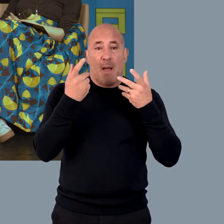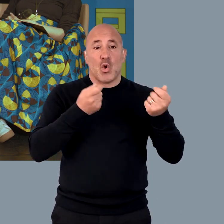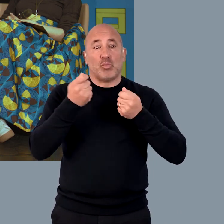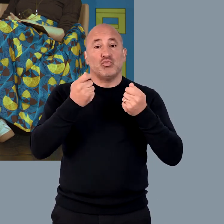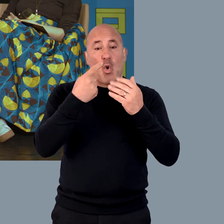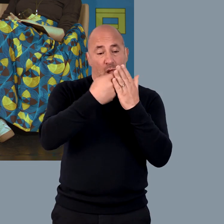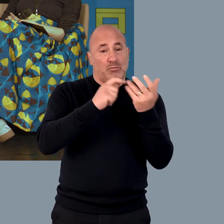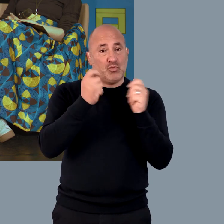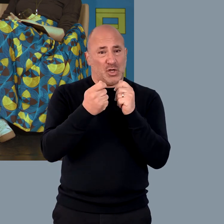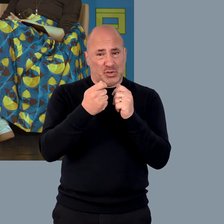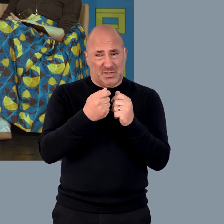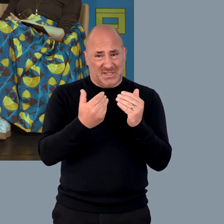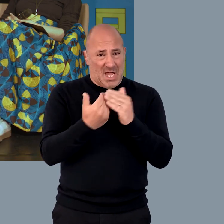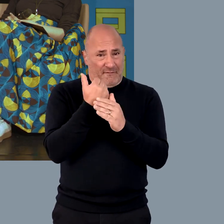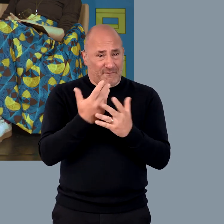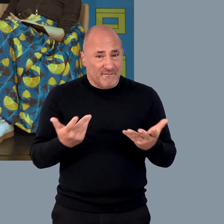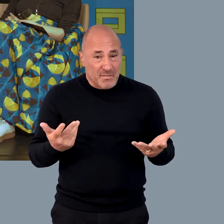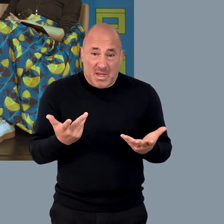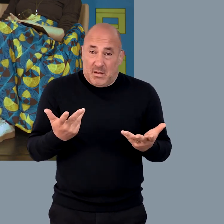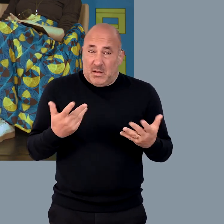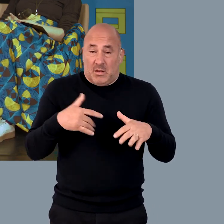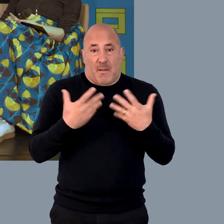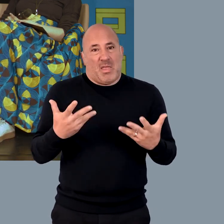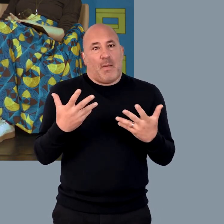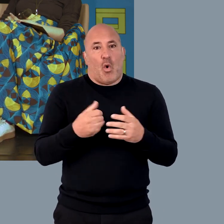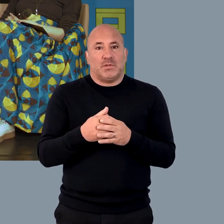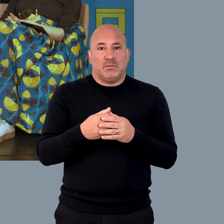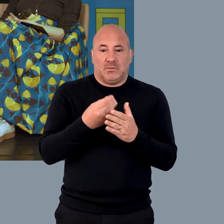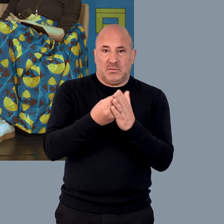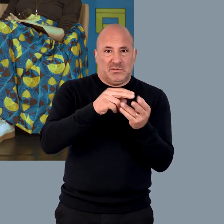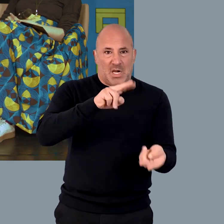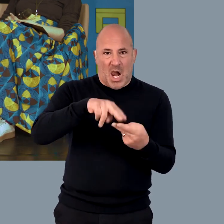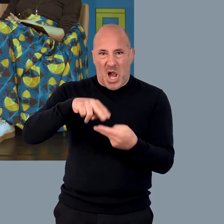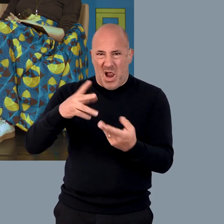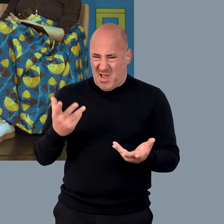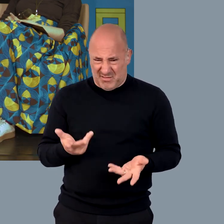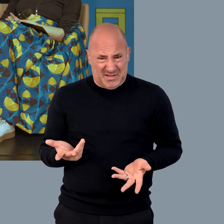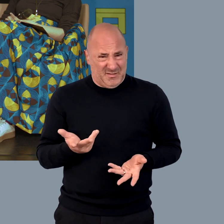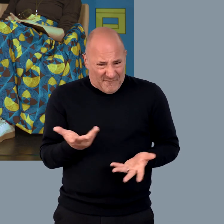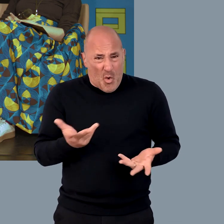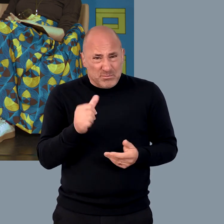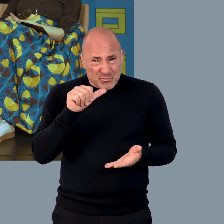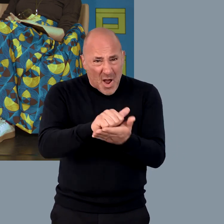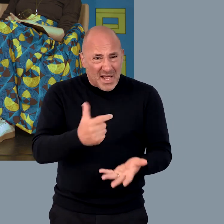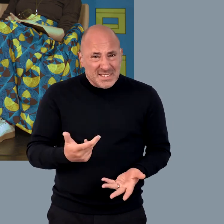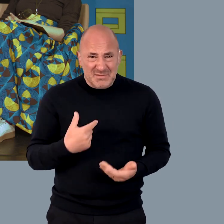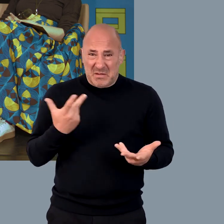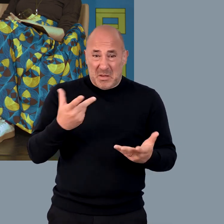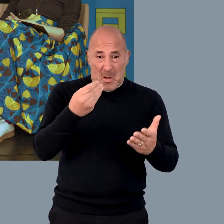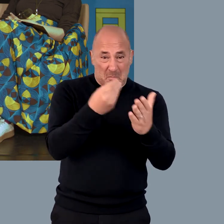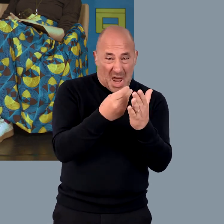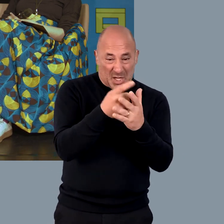82% of your energy bill by changing your climate control conditions. I mean, and with the energy crisis right now, that seems like